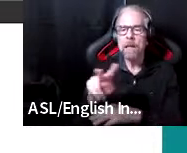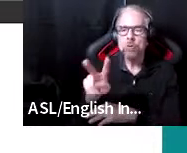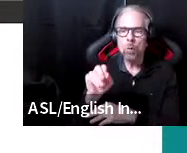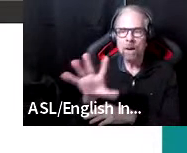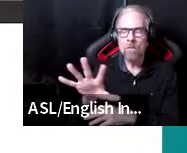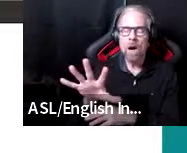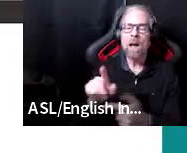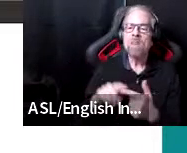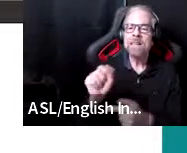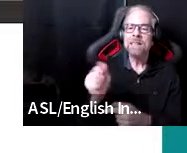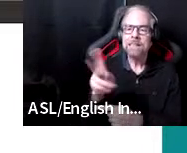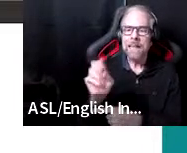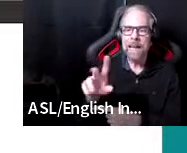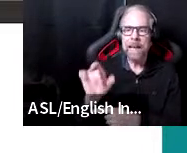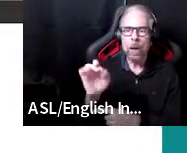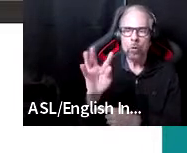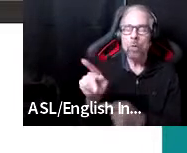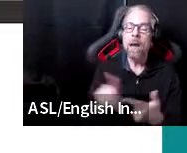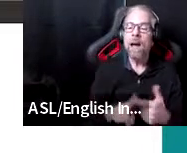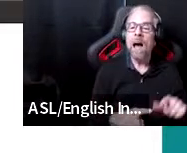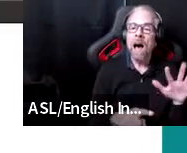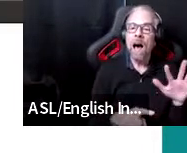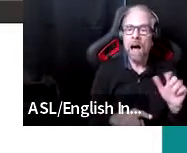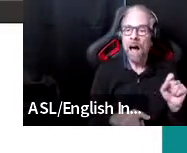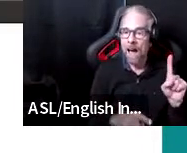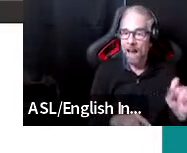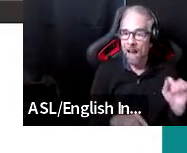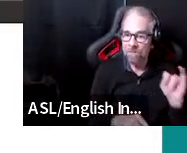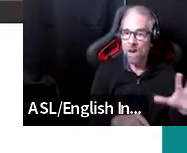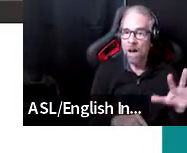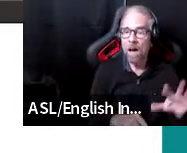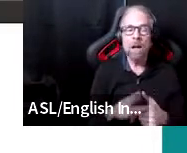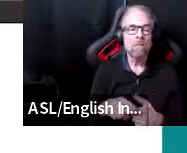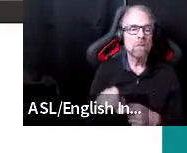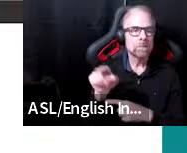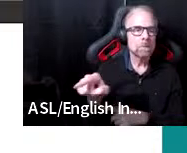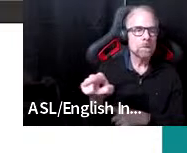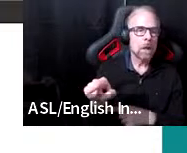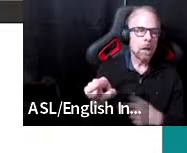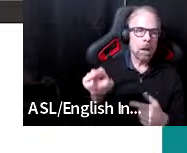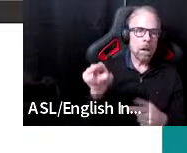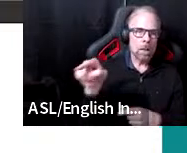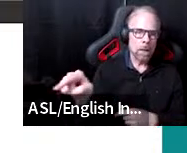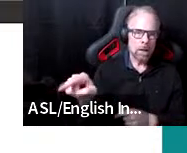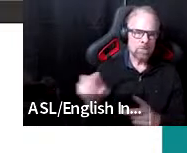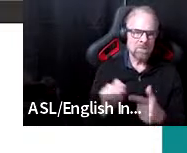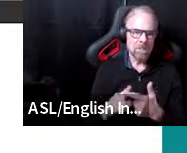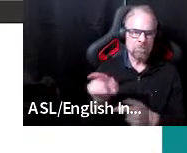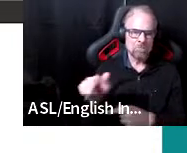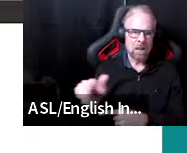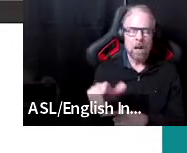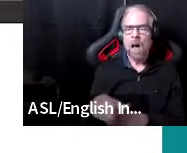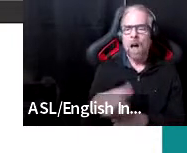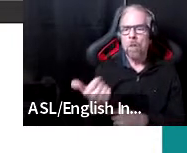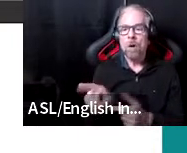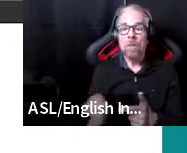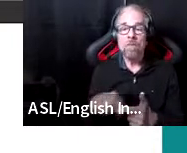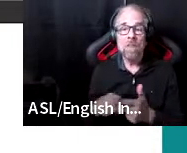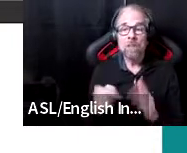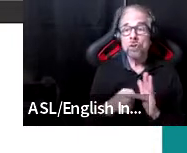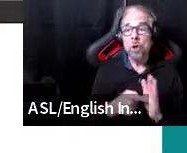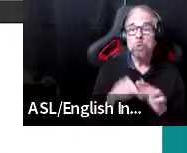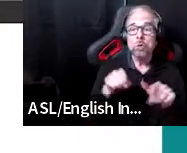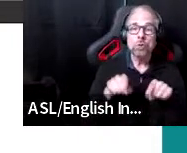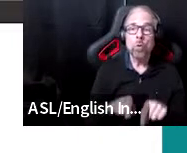Creek and the I-5, I-405 interchange in North Portland along I-5. So this is showing during